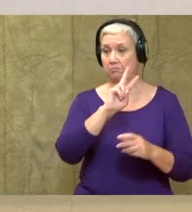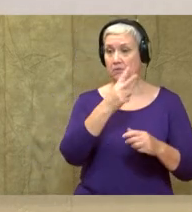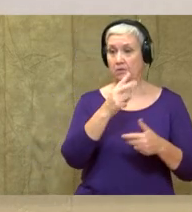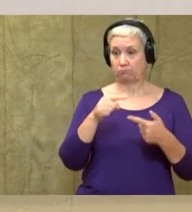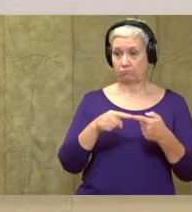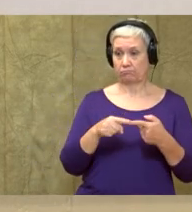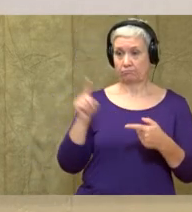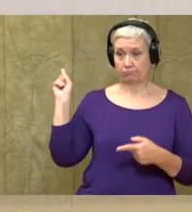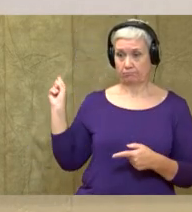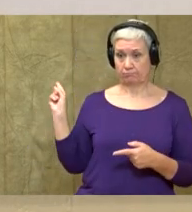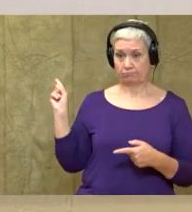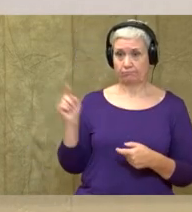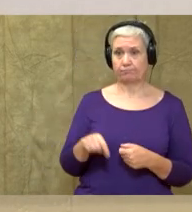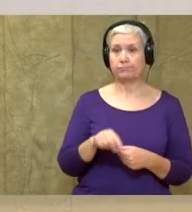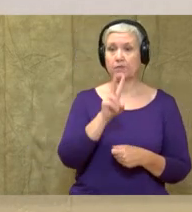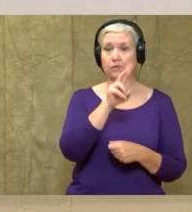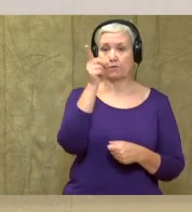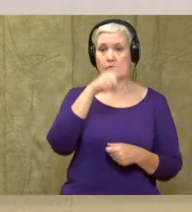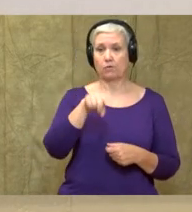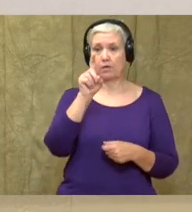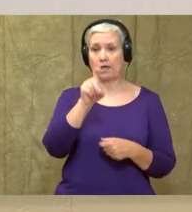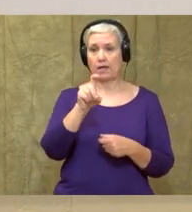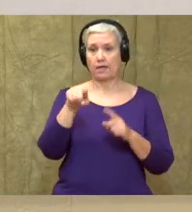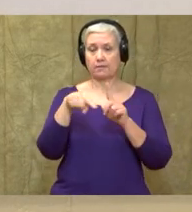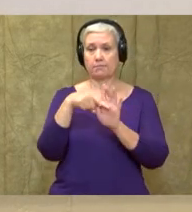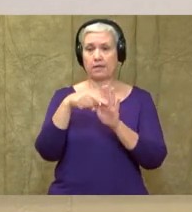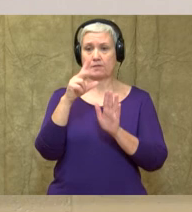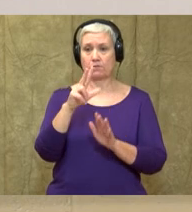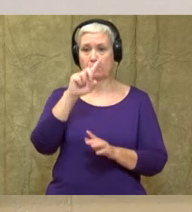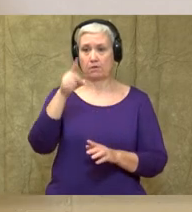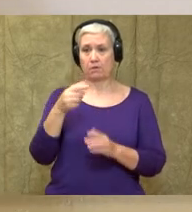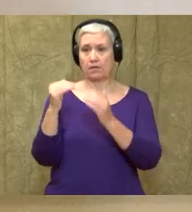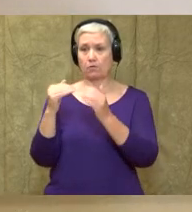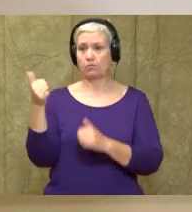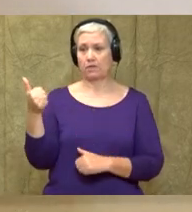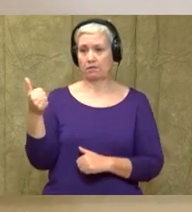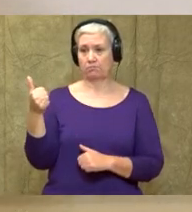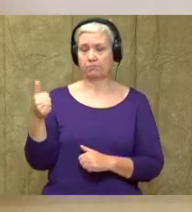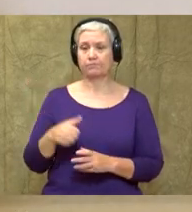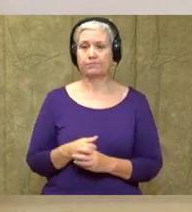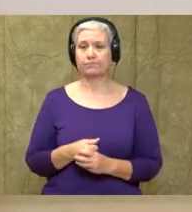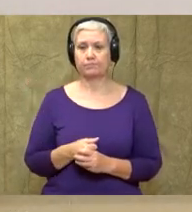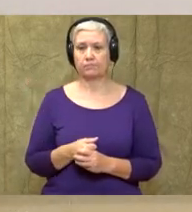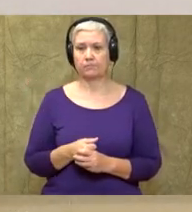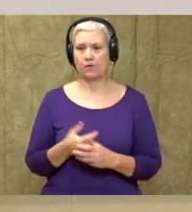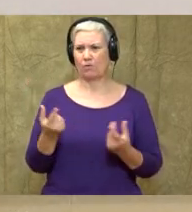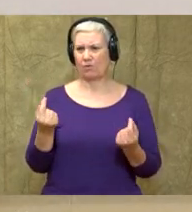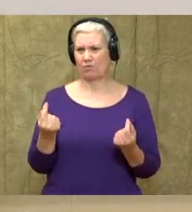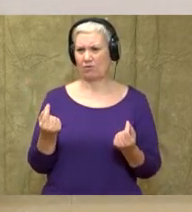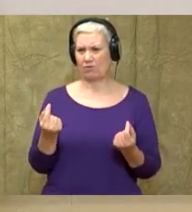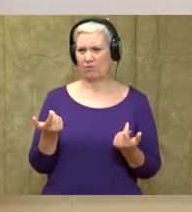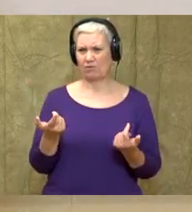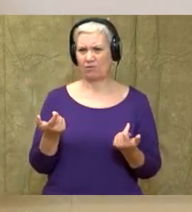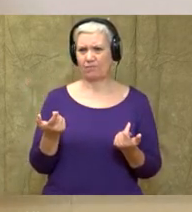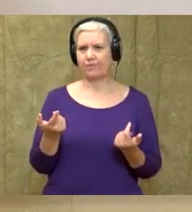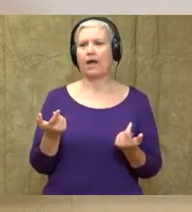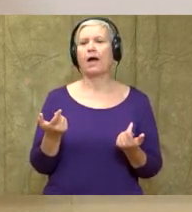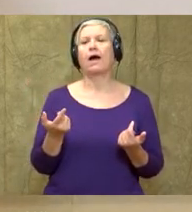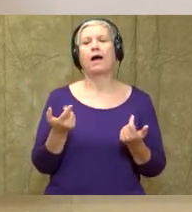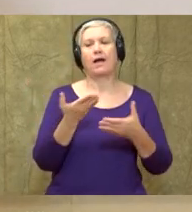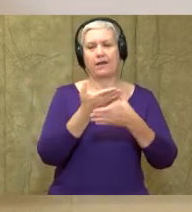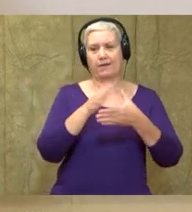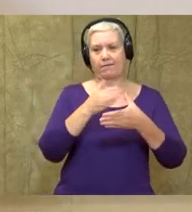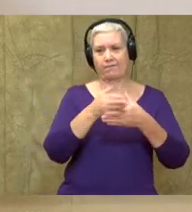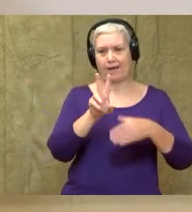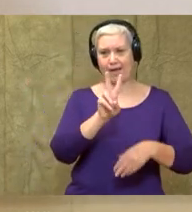got 2 times the quantity, x minus 3, is equal to 10. And as we look to solve this one, again, we're